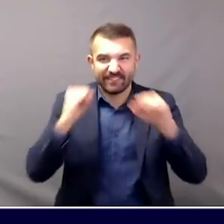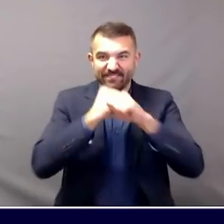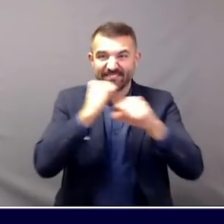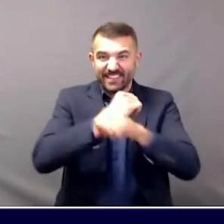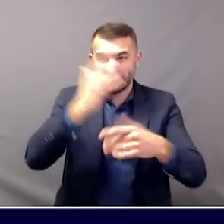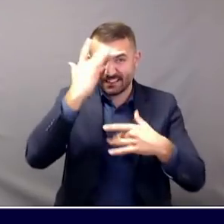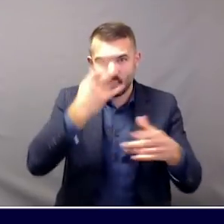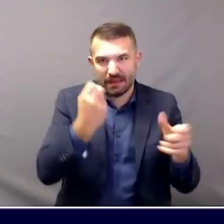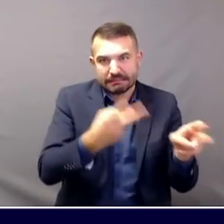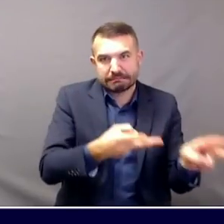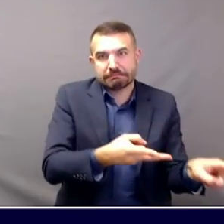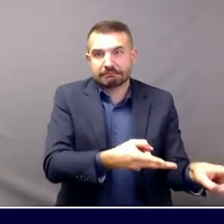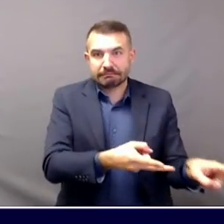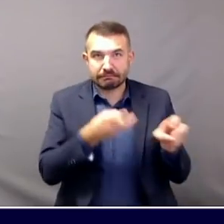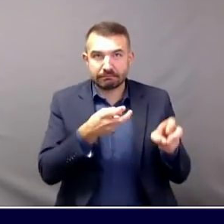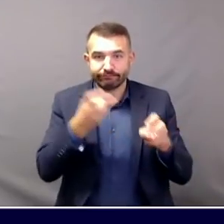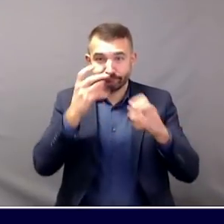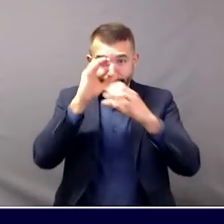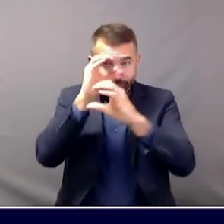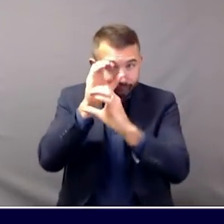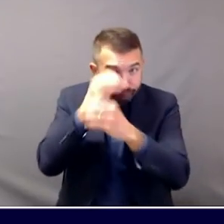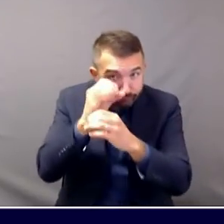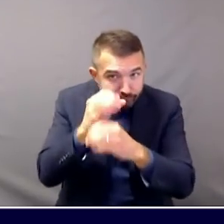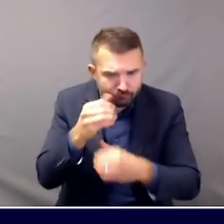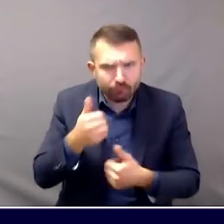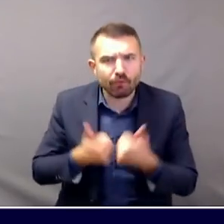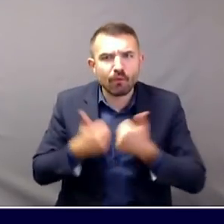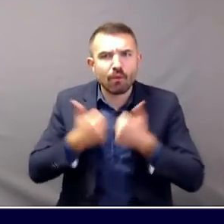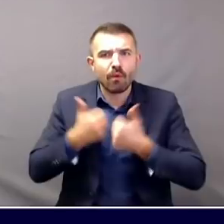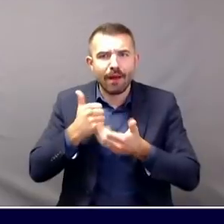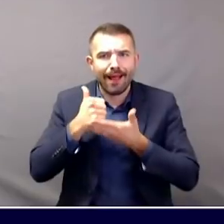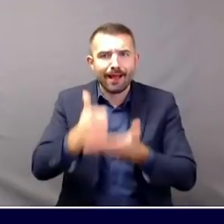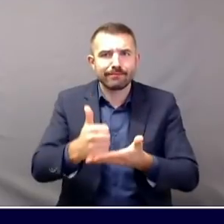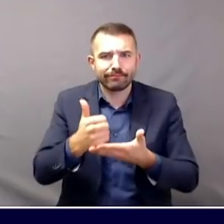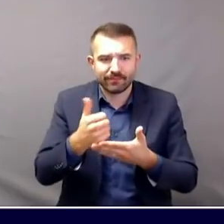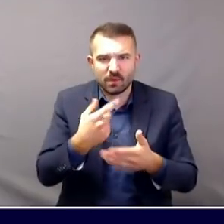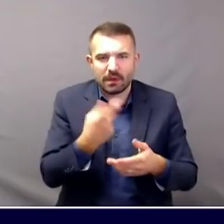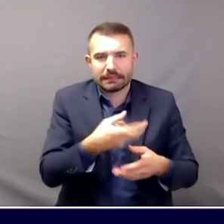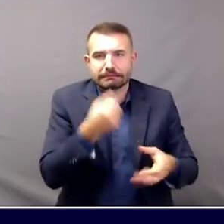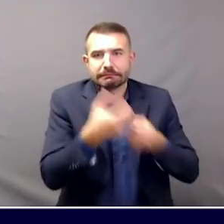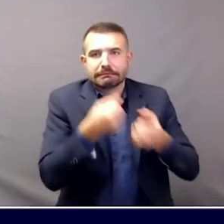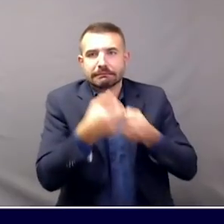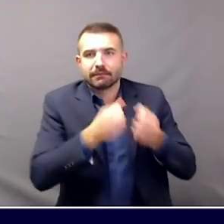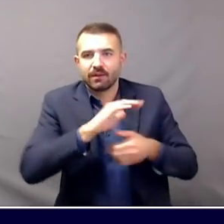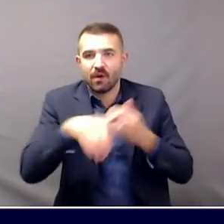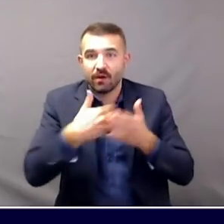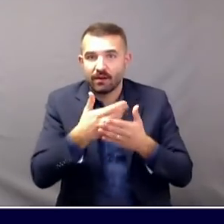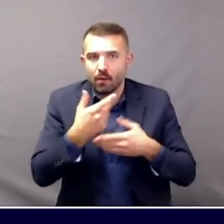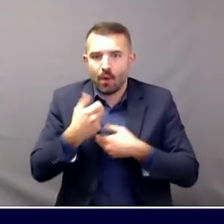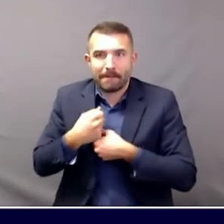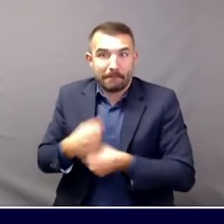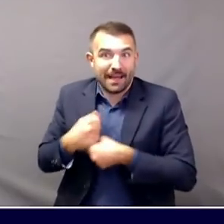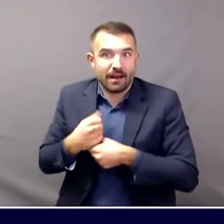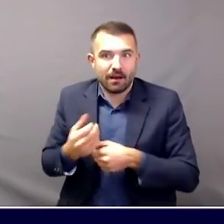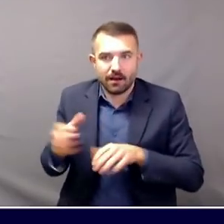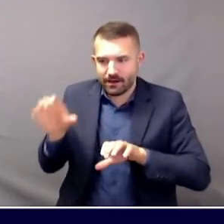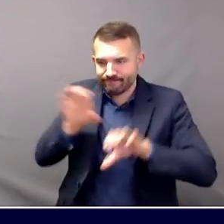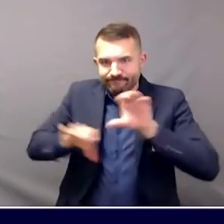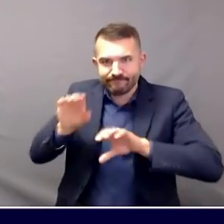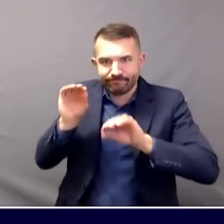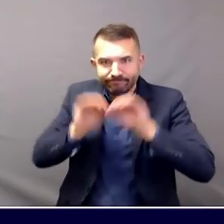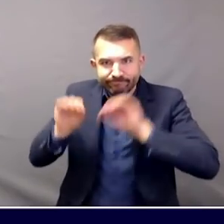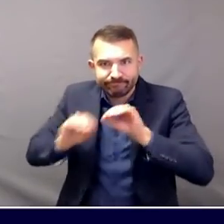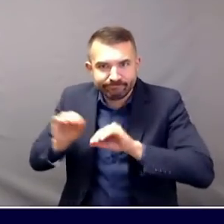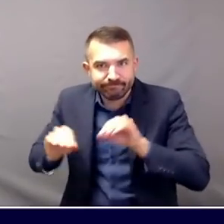then synthesize them in a lab. Just a few days ago, Maine CDC was notified by the federal government that the US